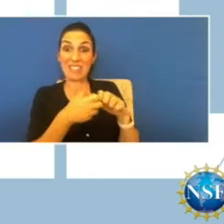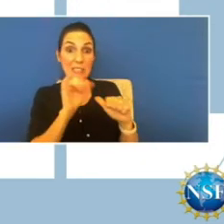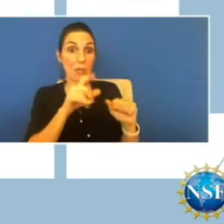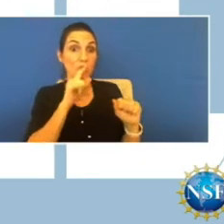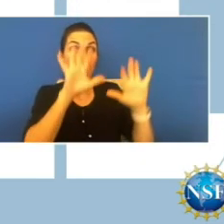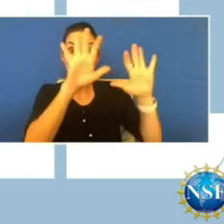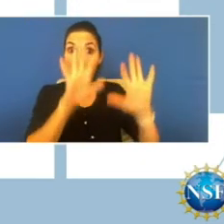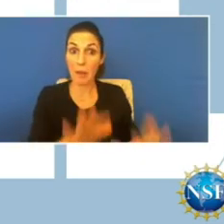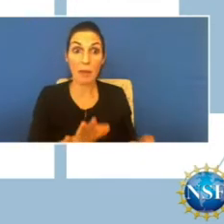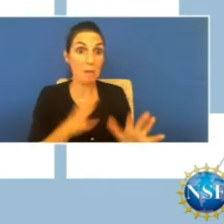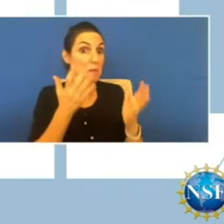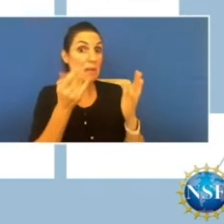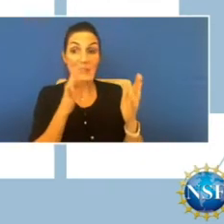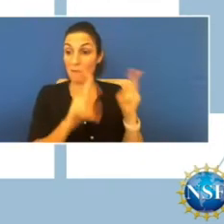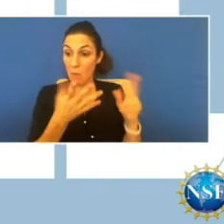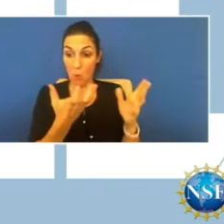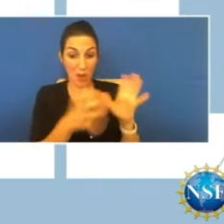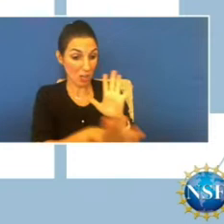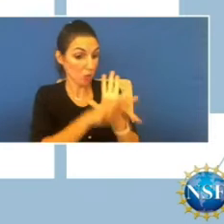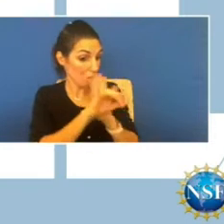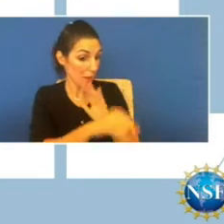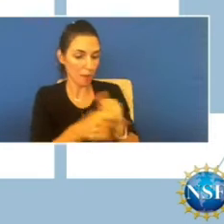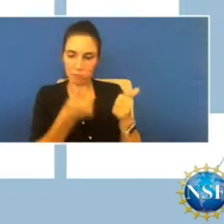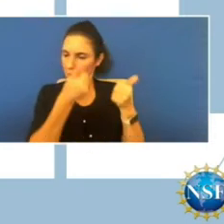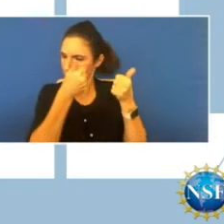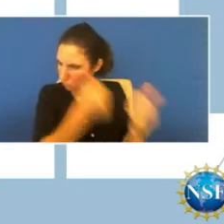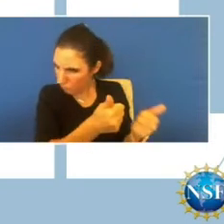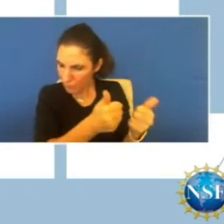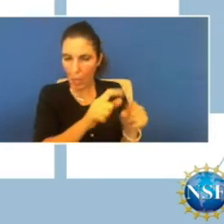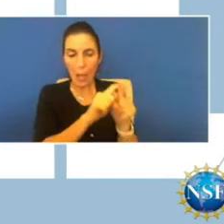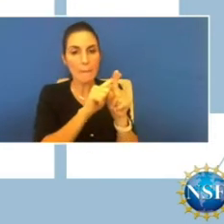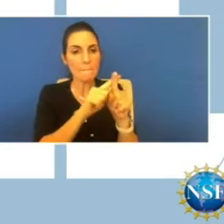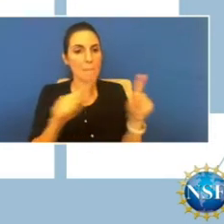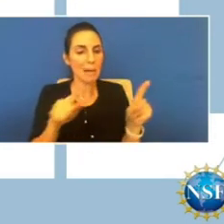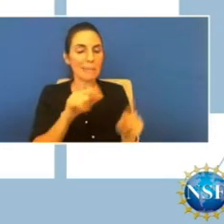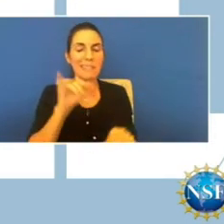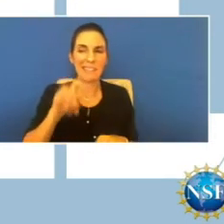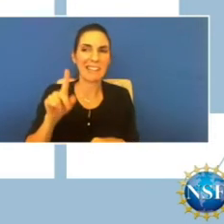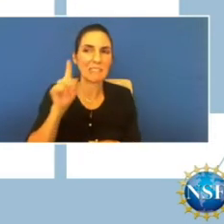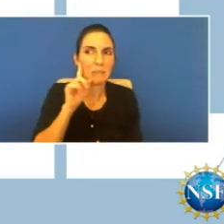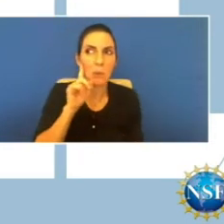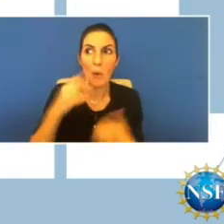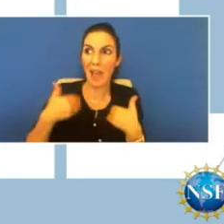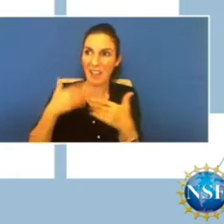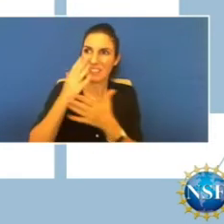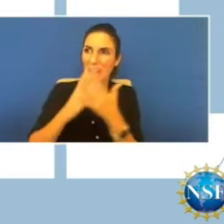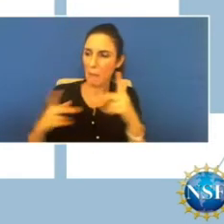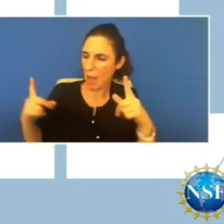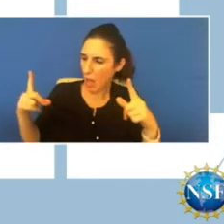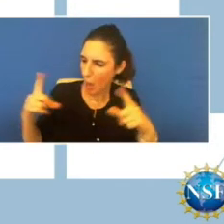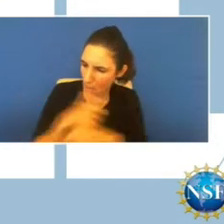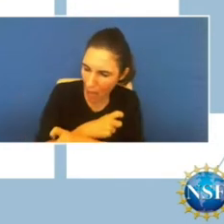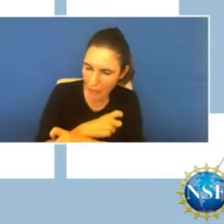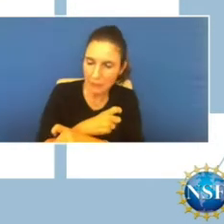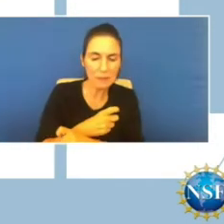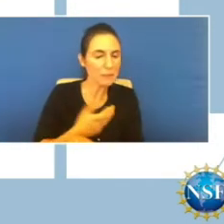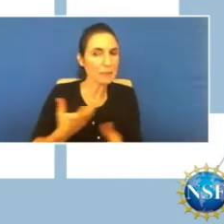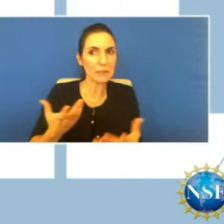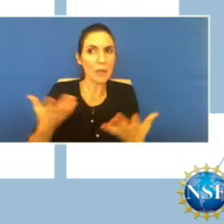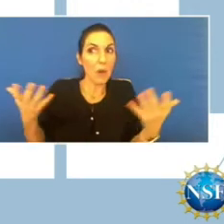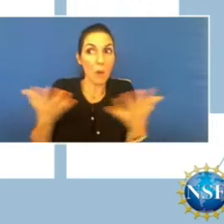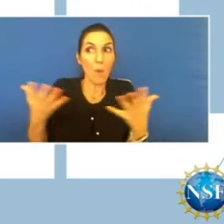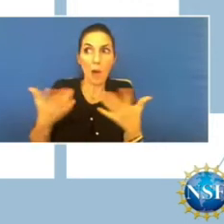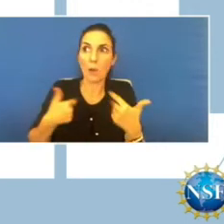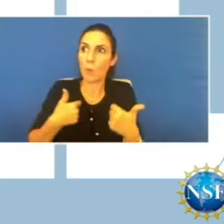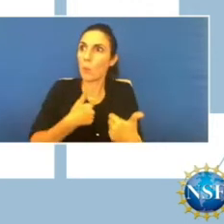choose that, people should do that. And that it sounds like there is some complexities in being able to create beyond things